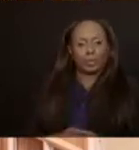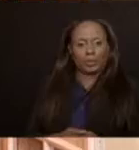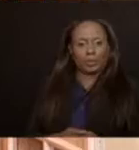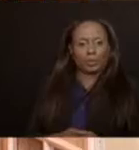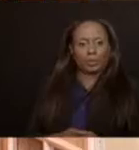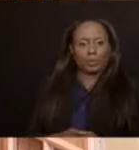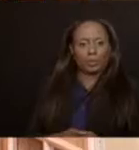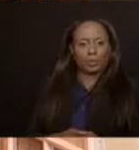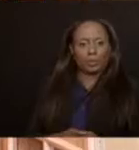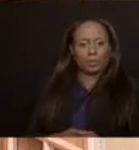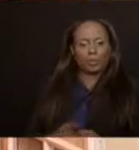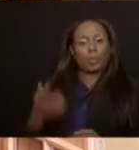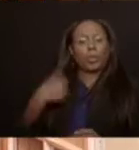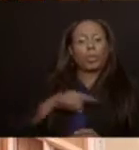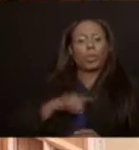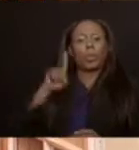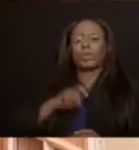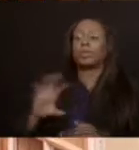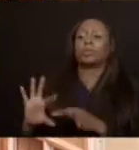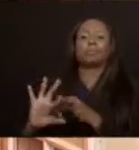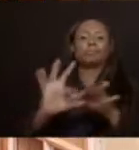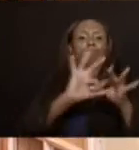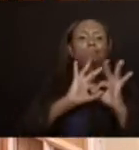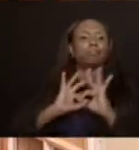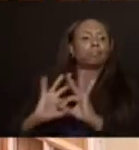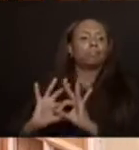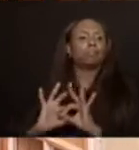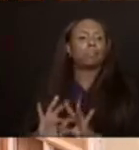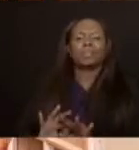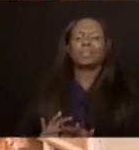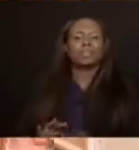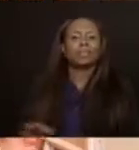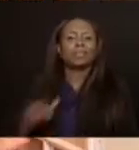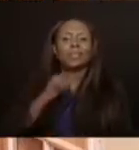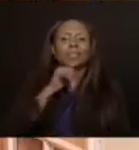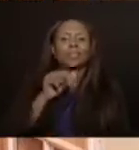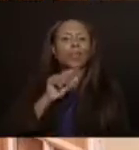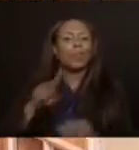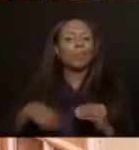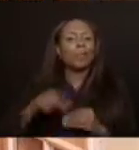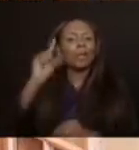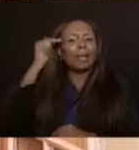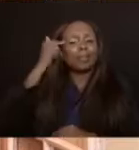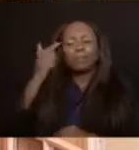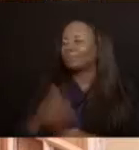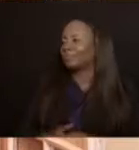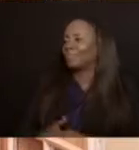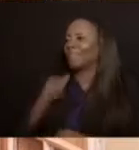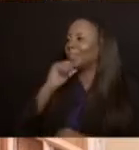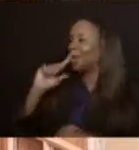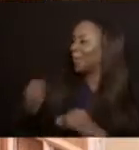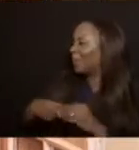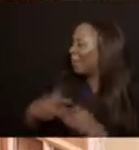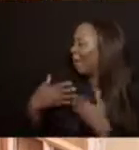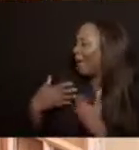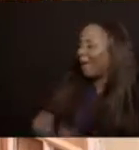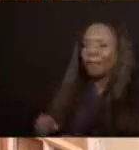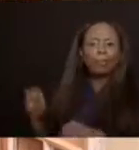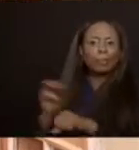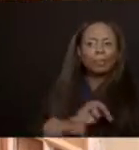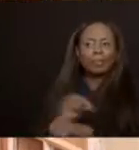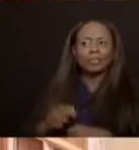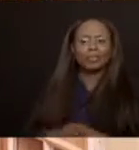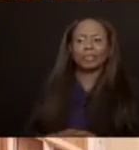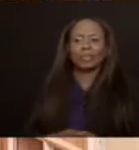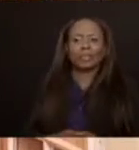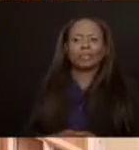this resolve. This is not a government battle. This is not a battle for the Ministry of Health. This is not even a battle for those